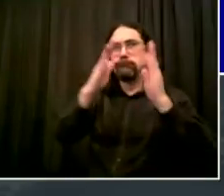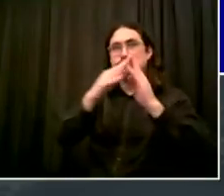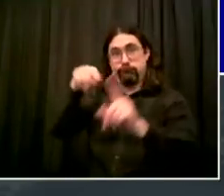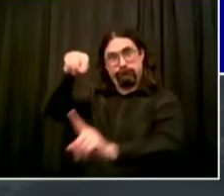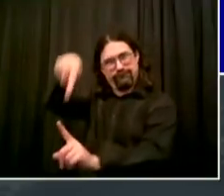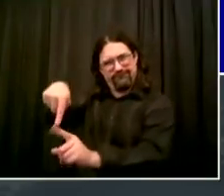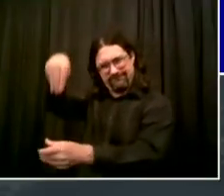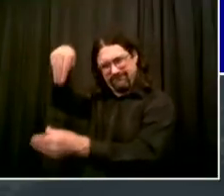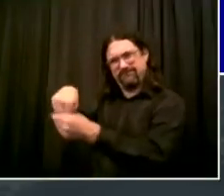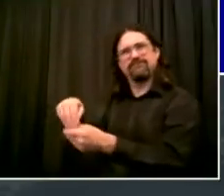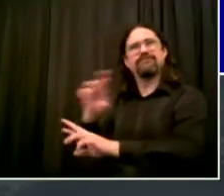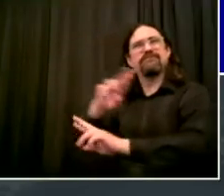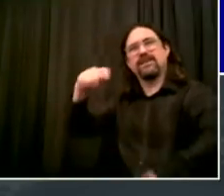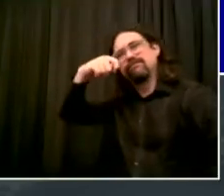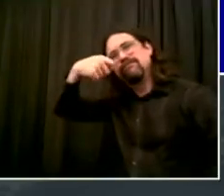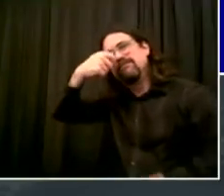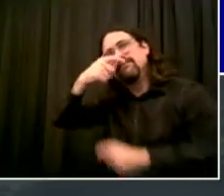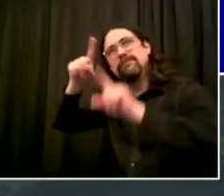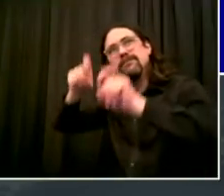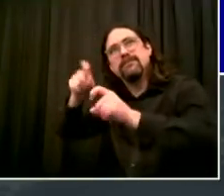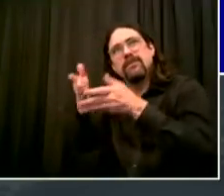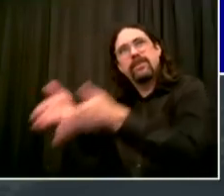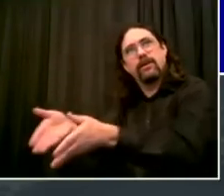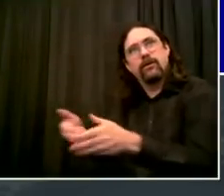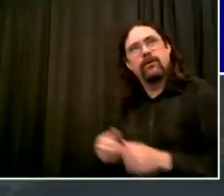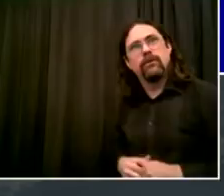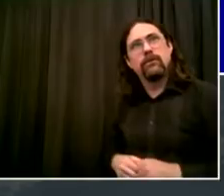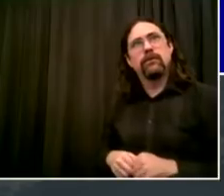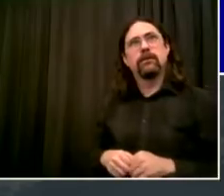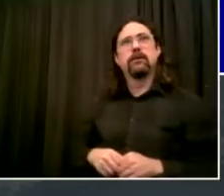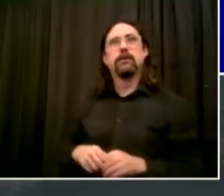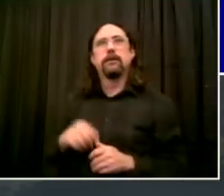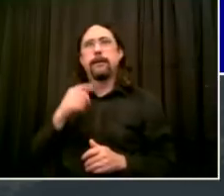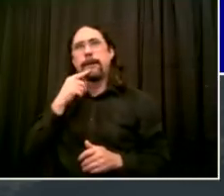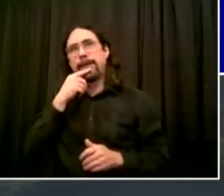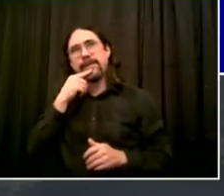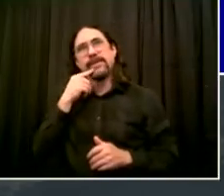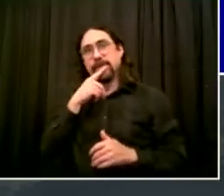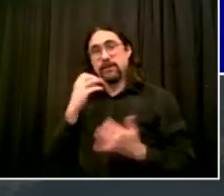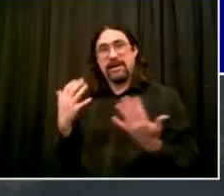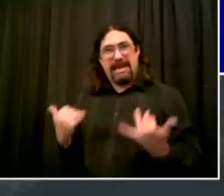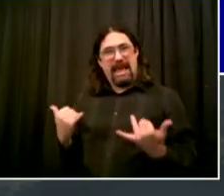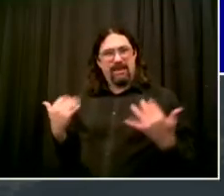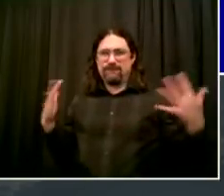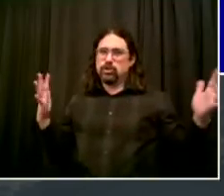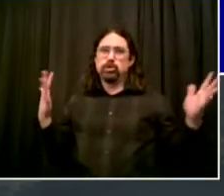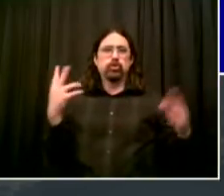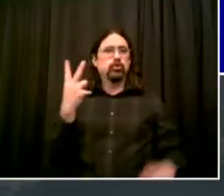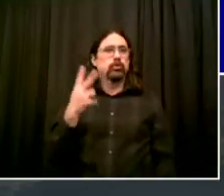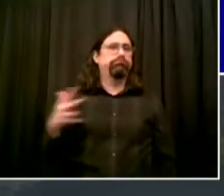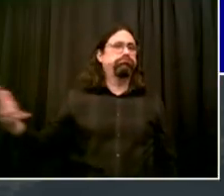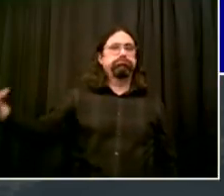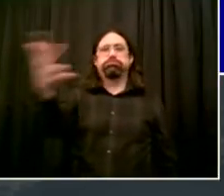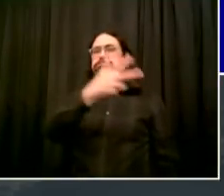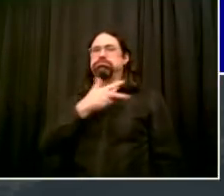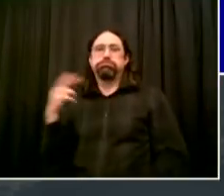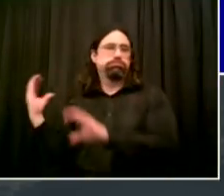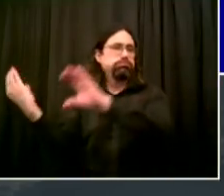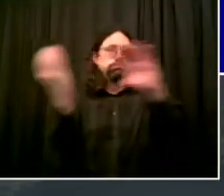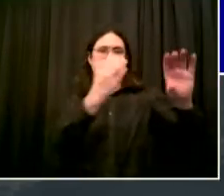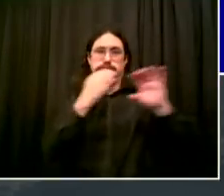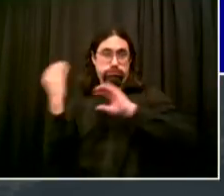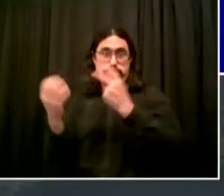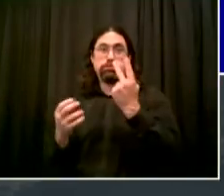800 tests a day, and the more it works, the more we will do. The focus will be on the hardest hit communities. The testing come right to your